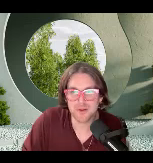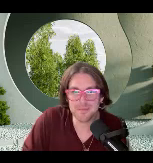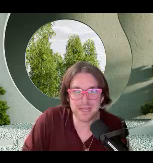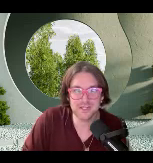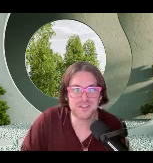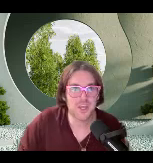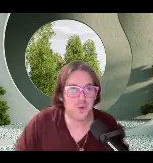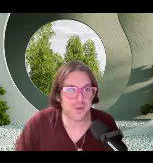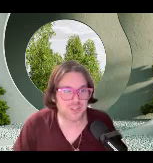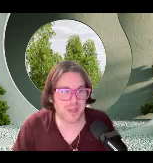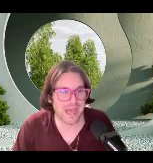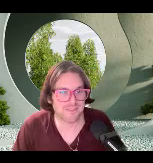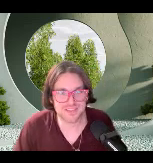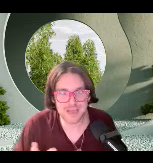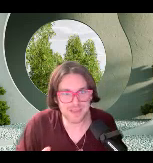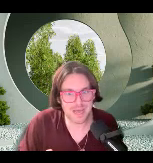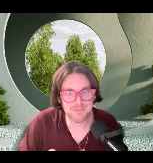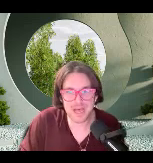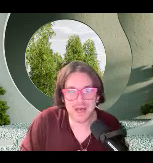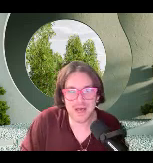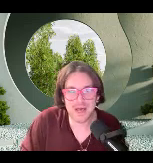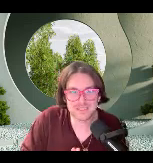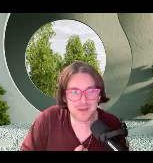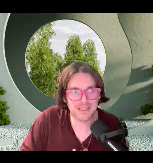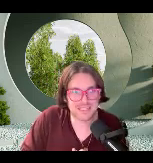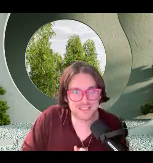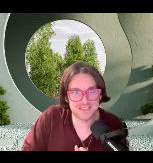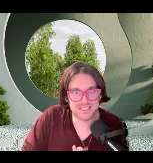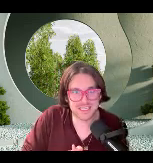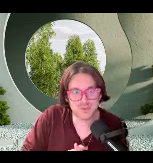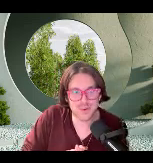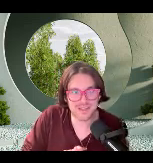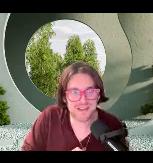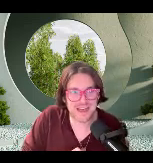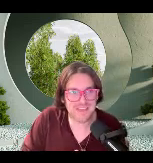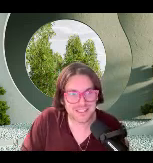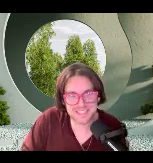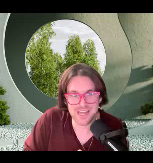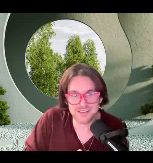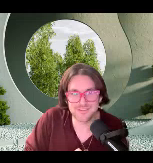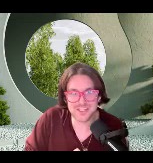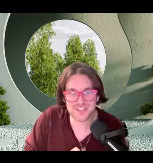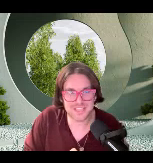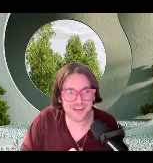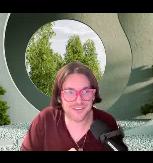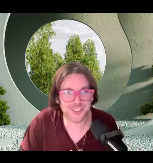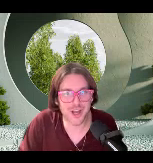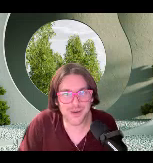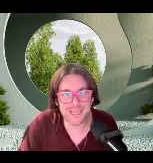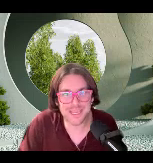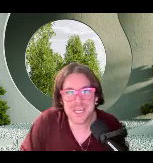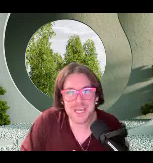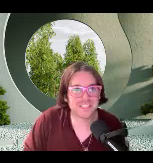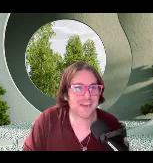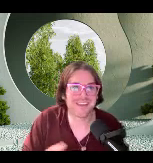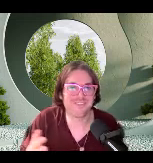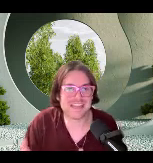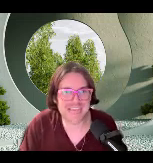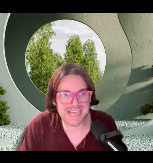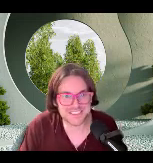joining us. A couple of reminders. We do have, this is coming up this month, NCCE 25 at the Seattle Convention Center. If you're